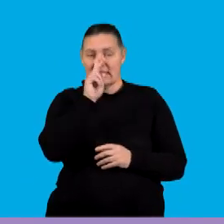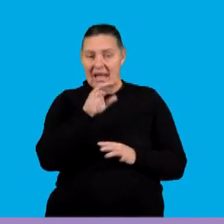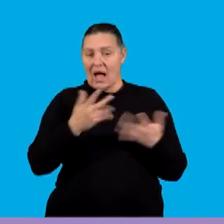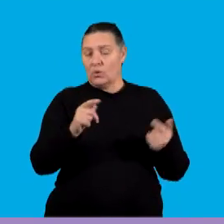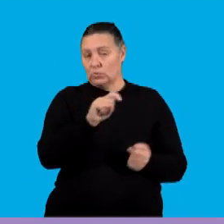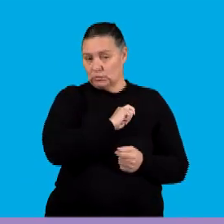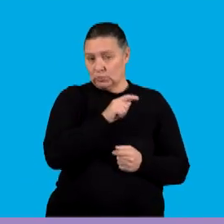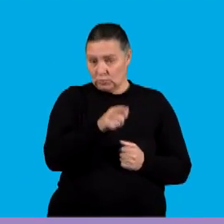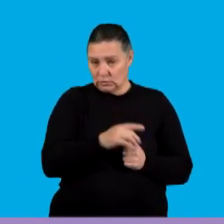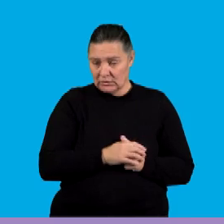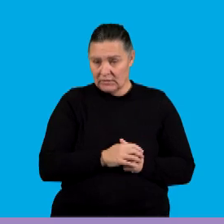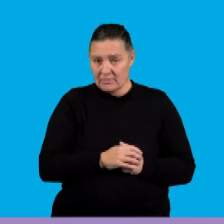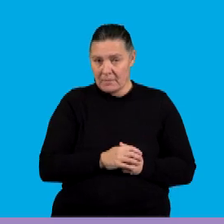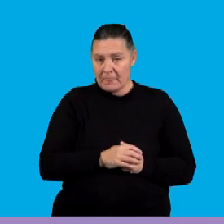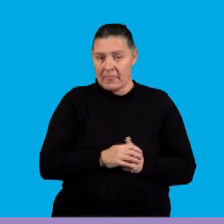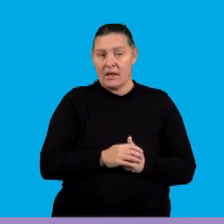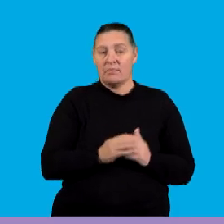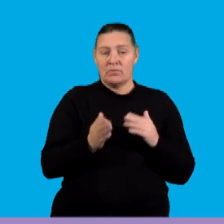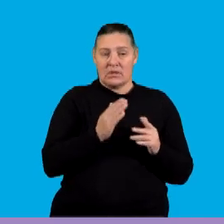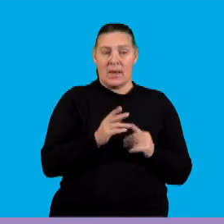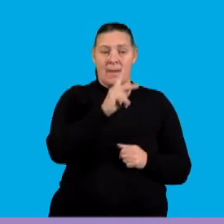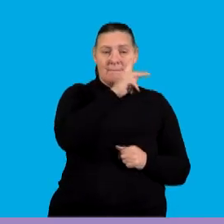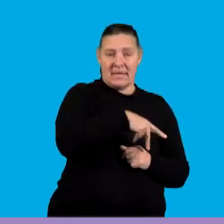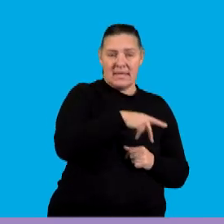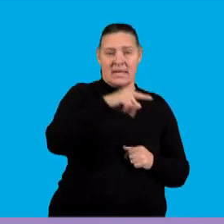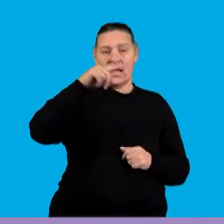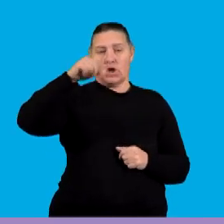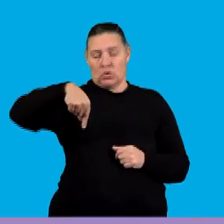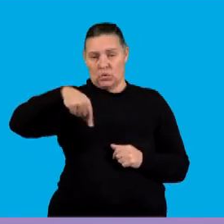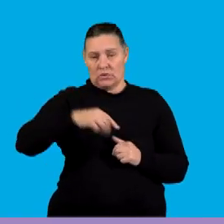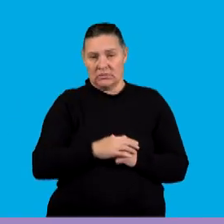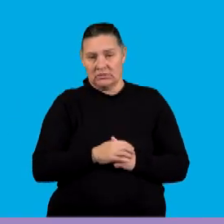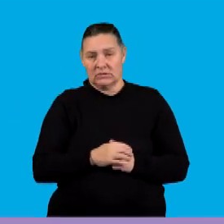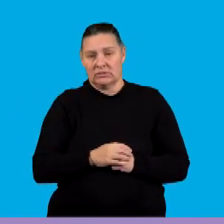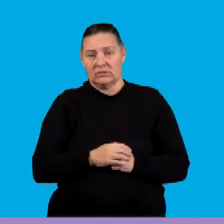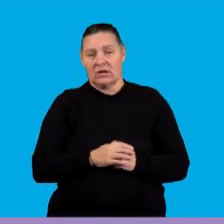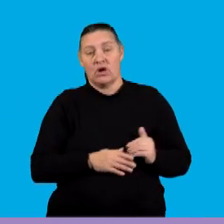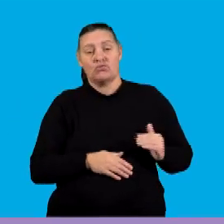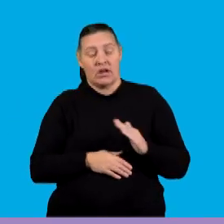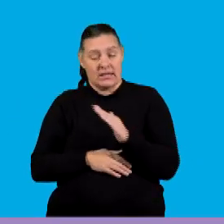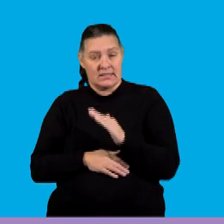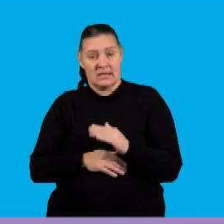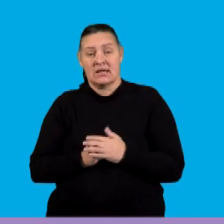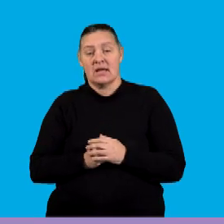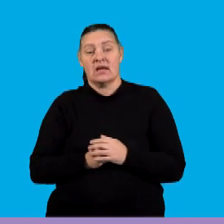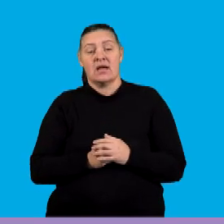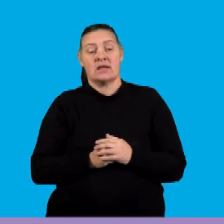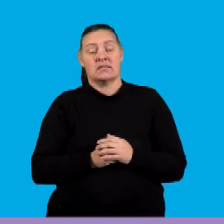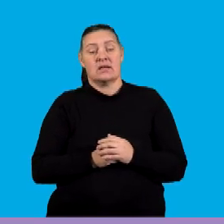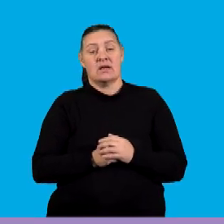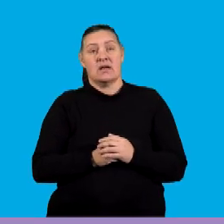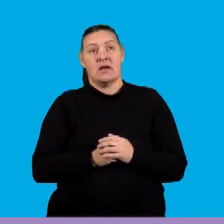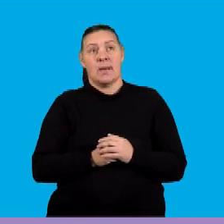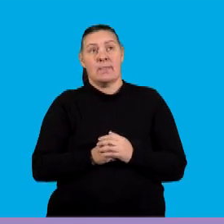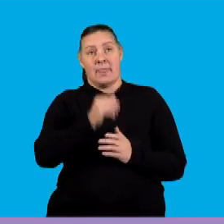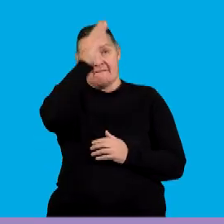how true that is. Let's start with the gradient between P and Q. So remember, the gradient is the vertical change divided